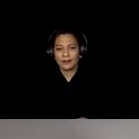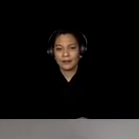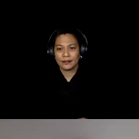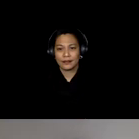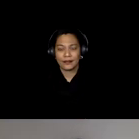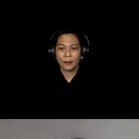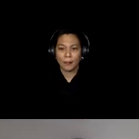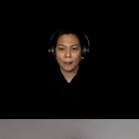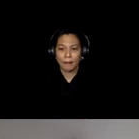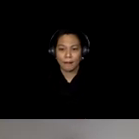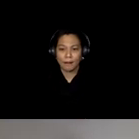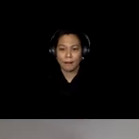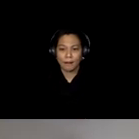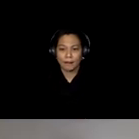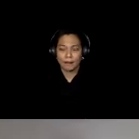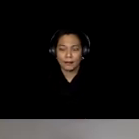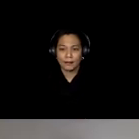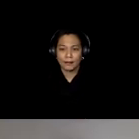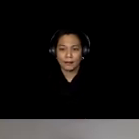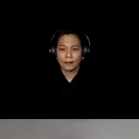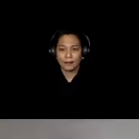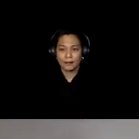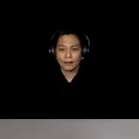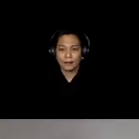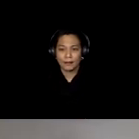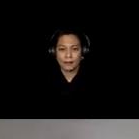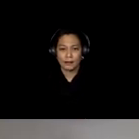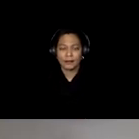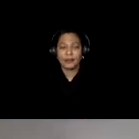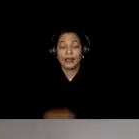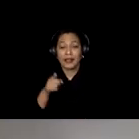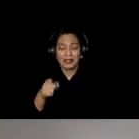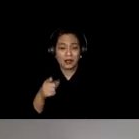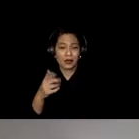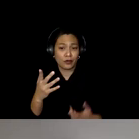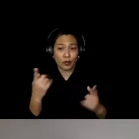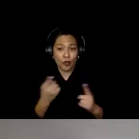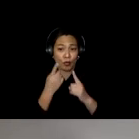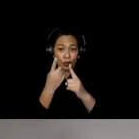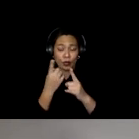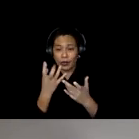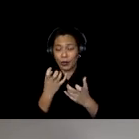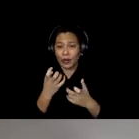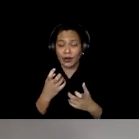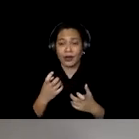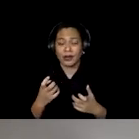So this one is getting a little bit into the code, but you'll want to, again, also get